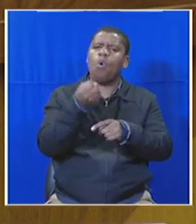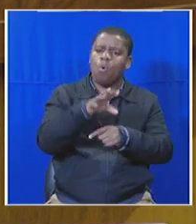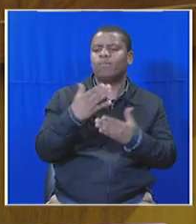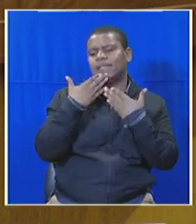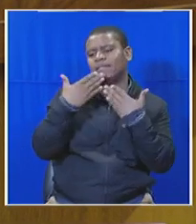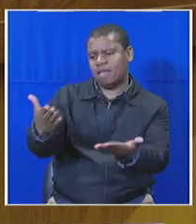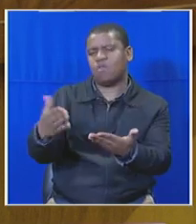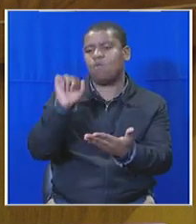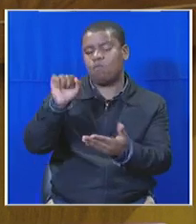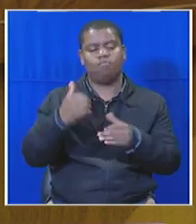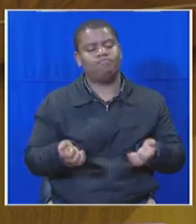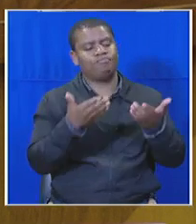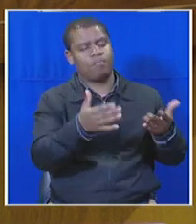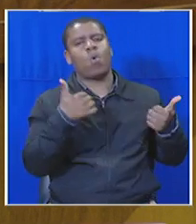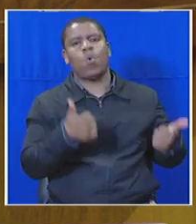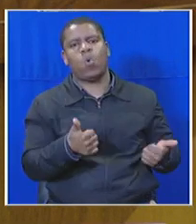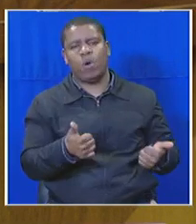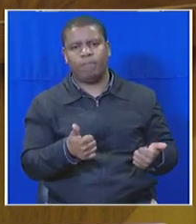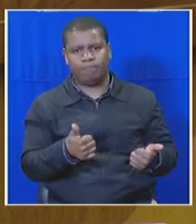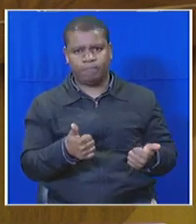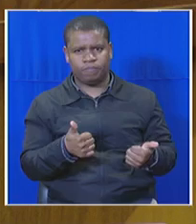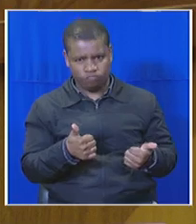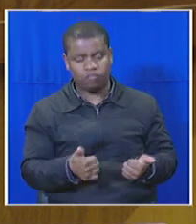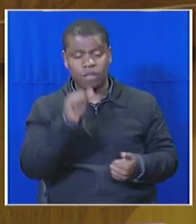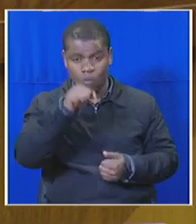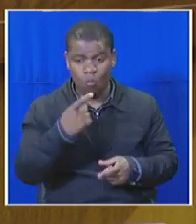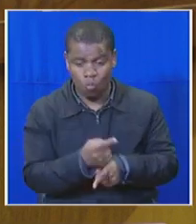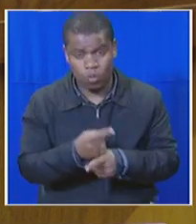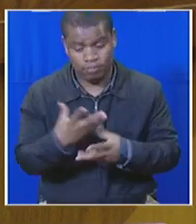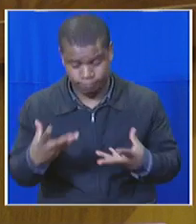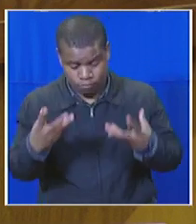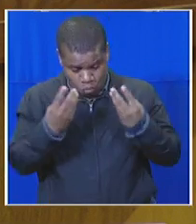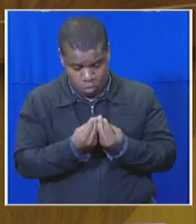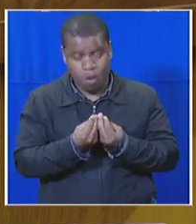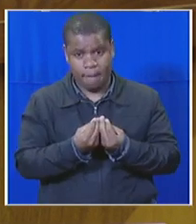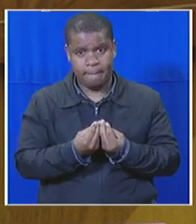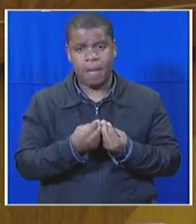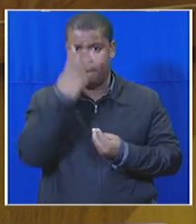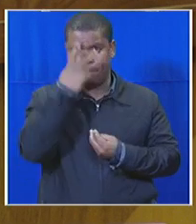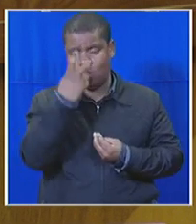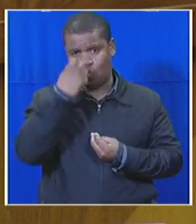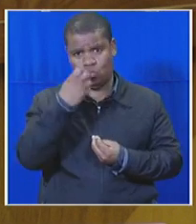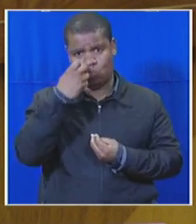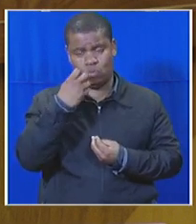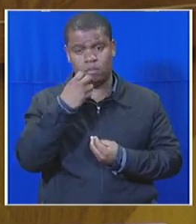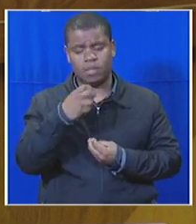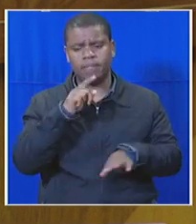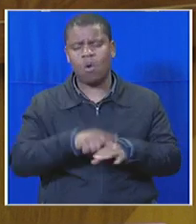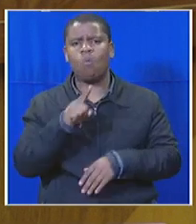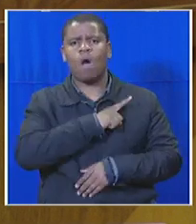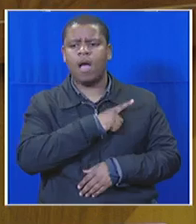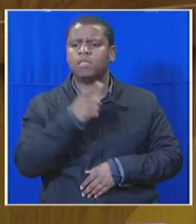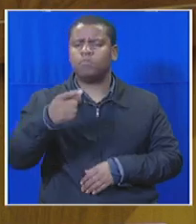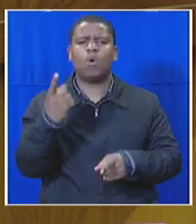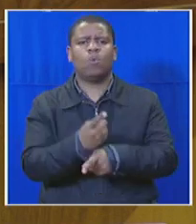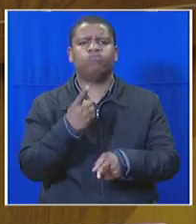service delivered that they provide in the communities. Let us stand with the Blue Line. Let us encourage them, for they are the front